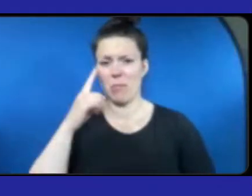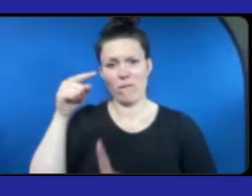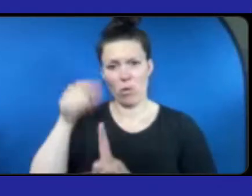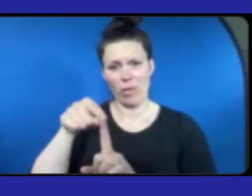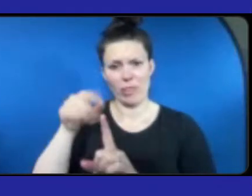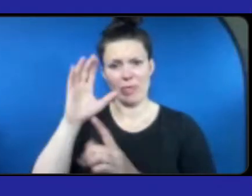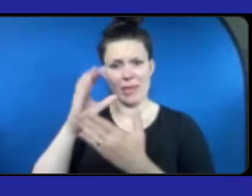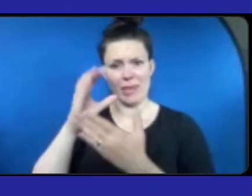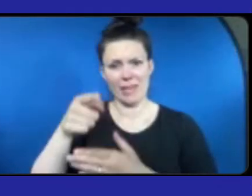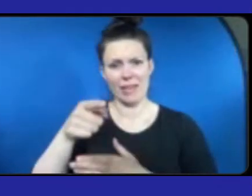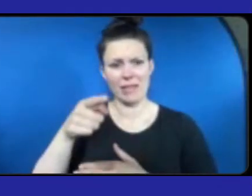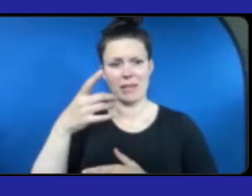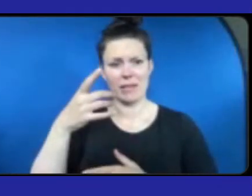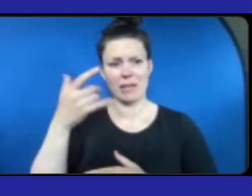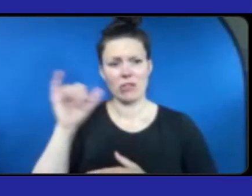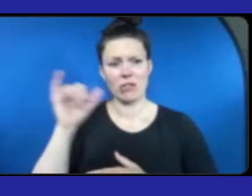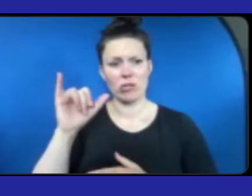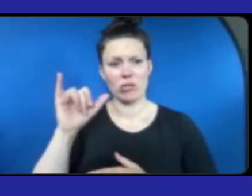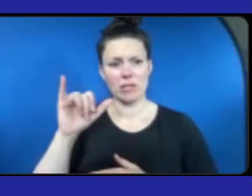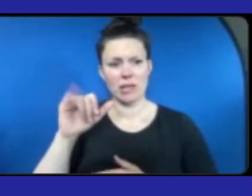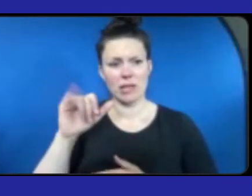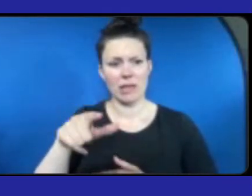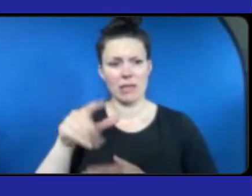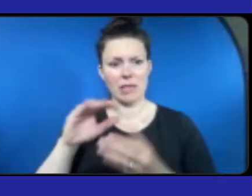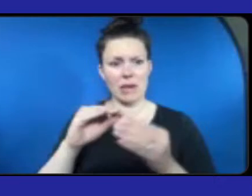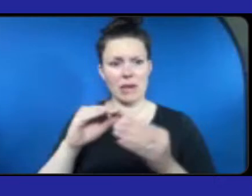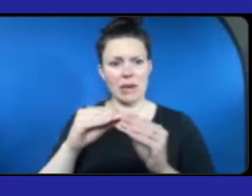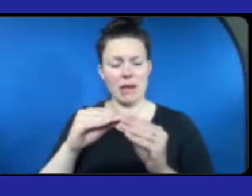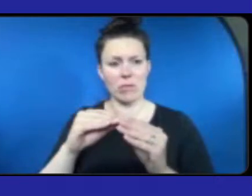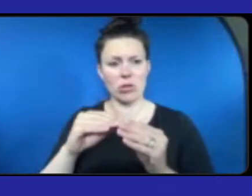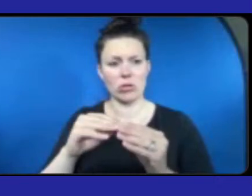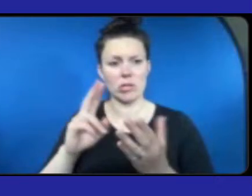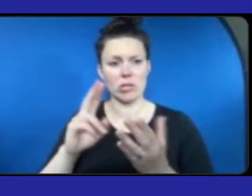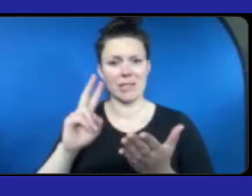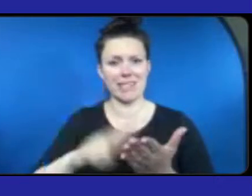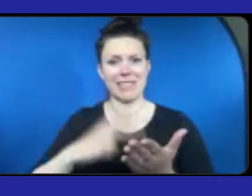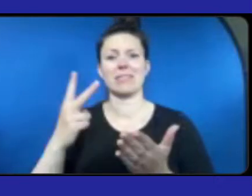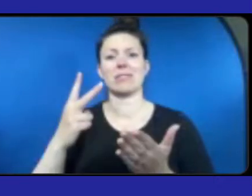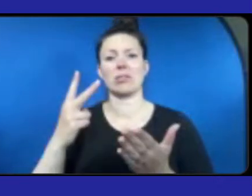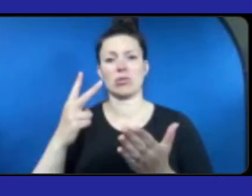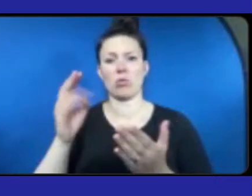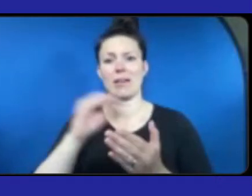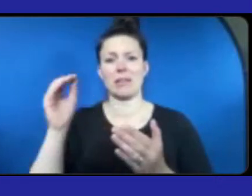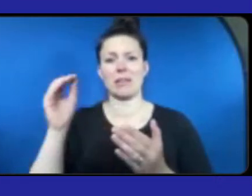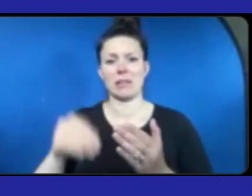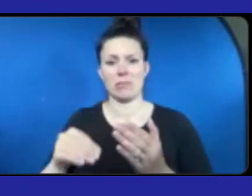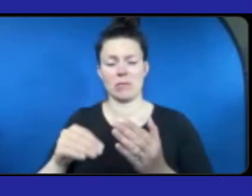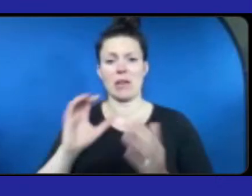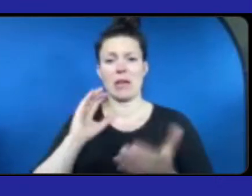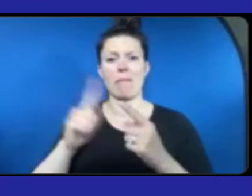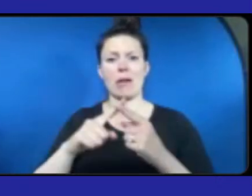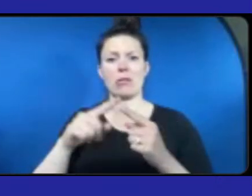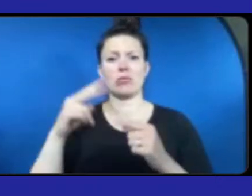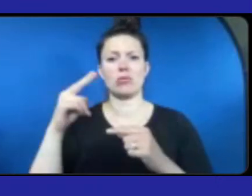they're twice or slightly more than Hispanic, Latino X.